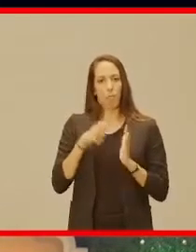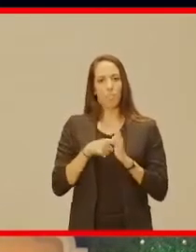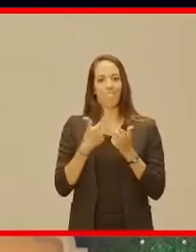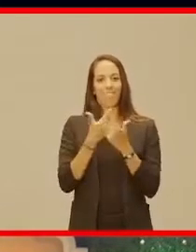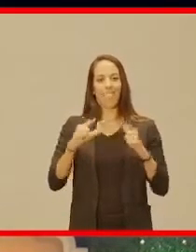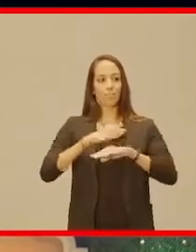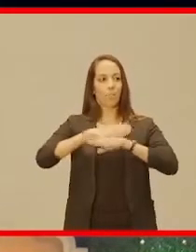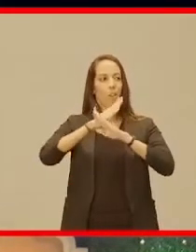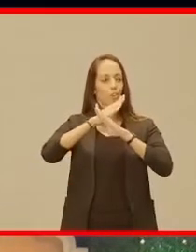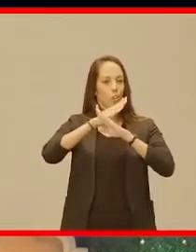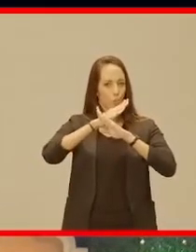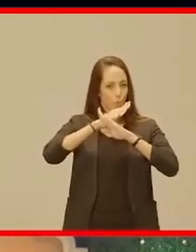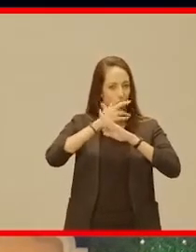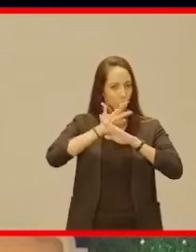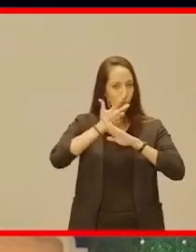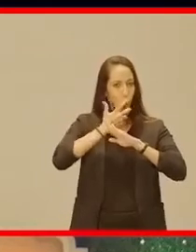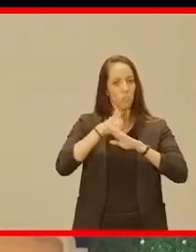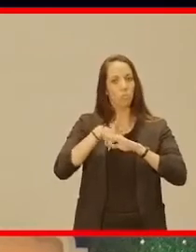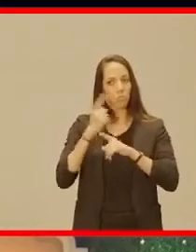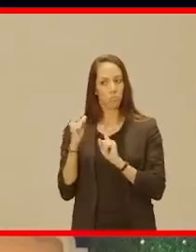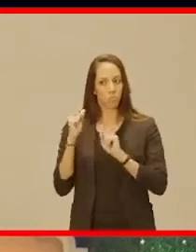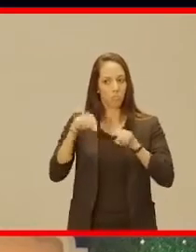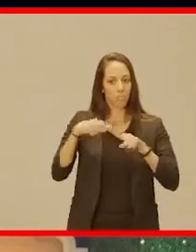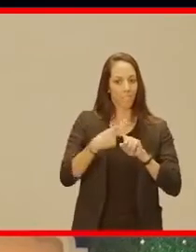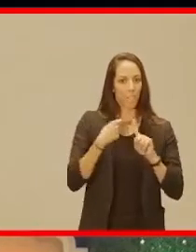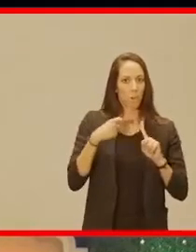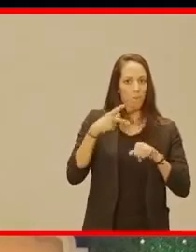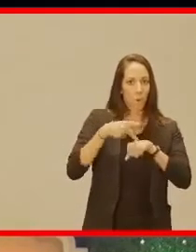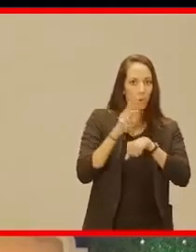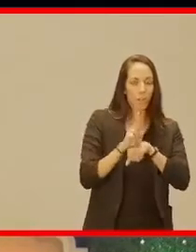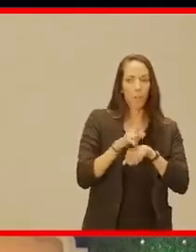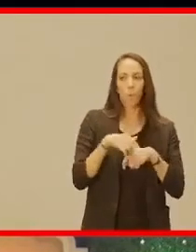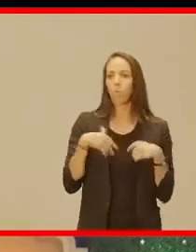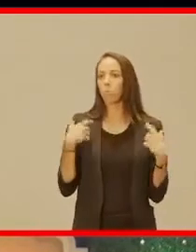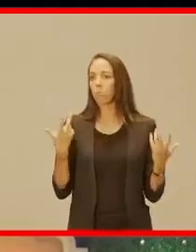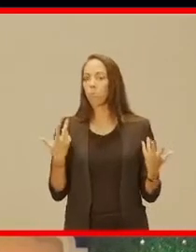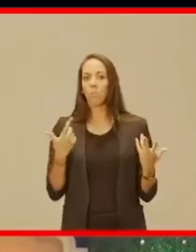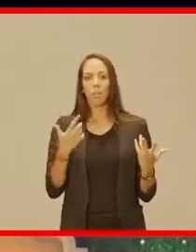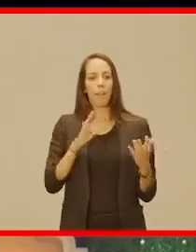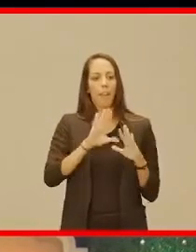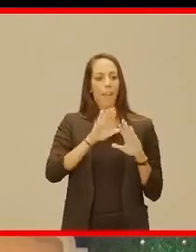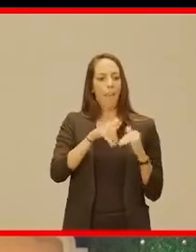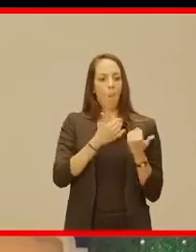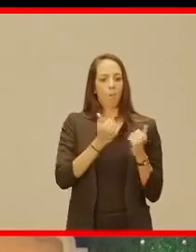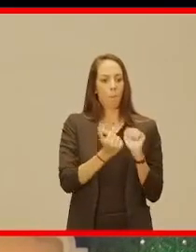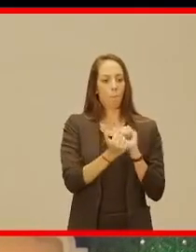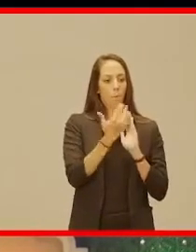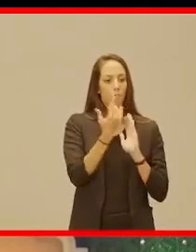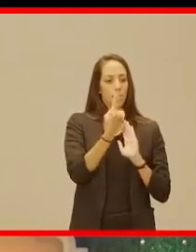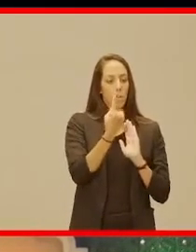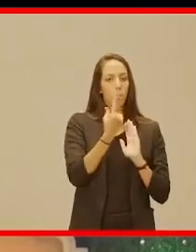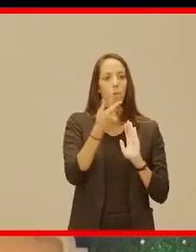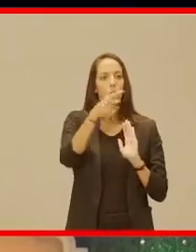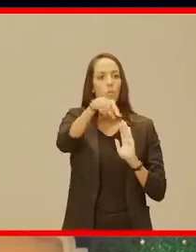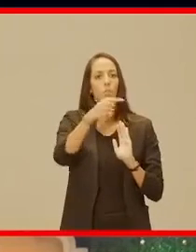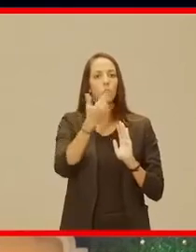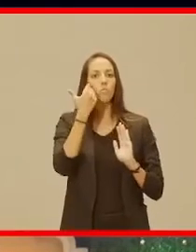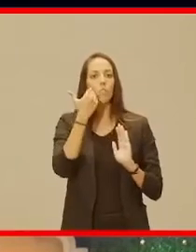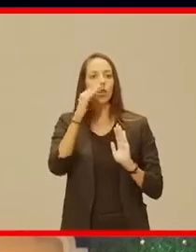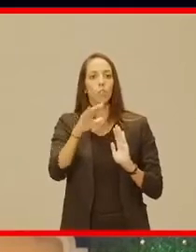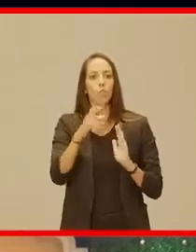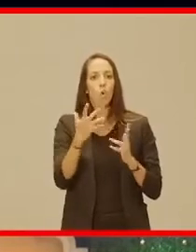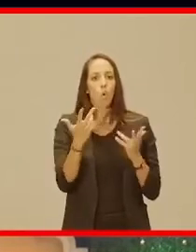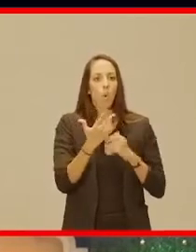Rico was a way that you can approach, even me, I can approach a person that doesn't know what things they